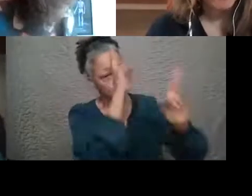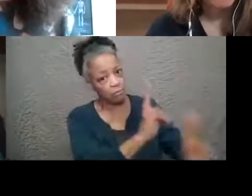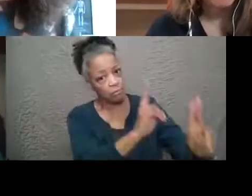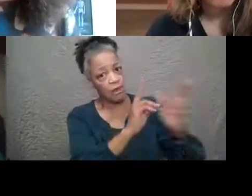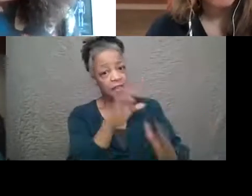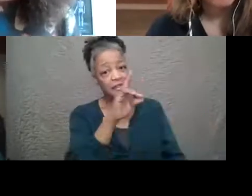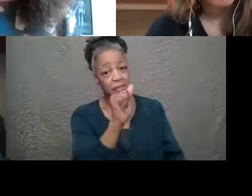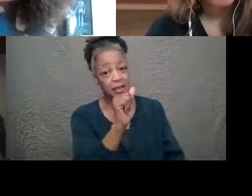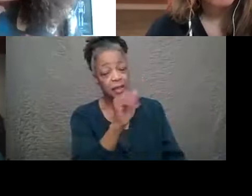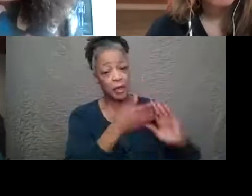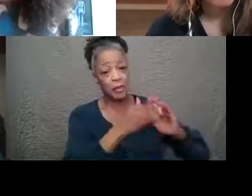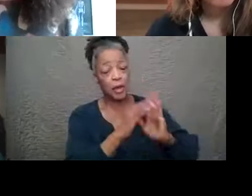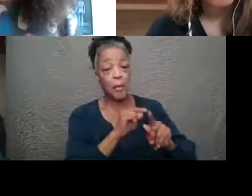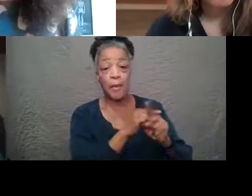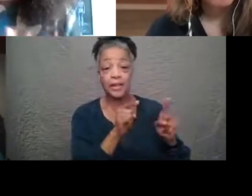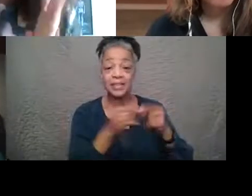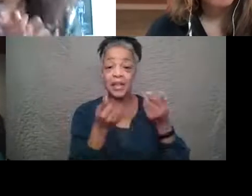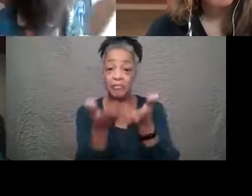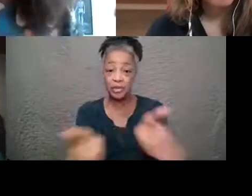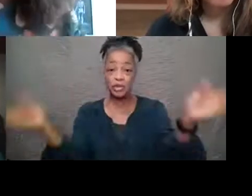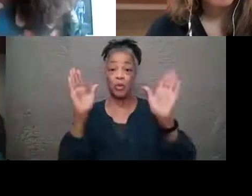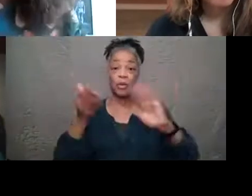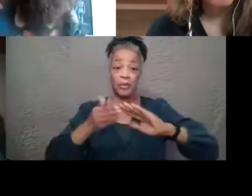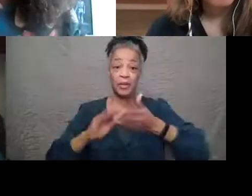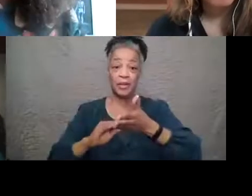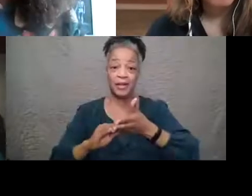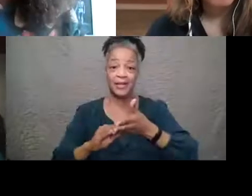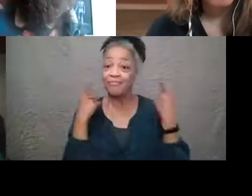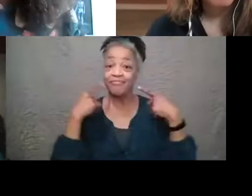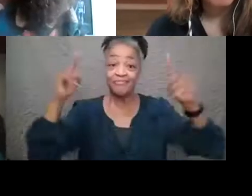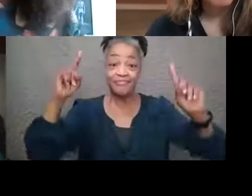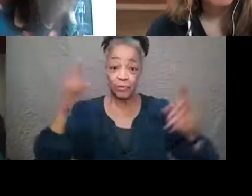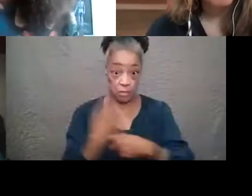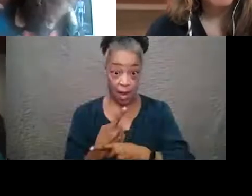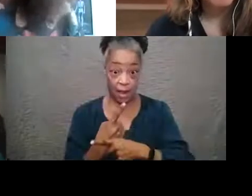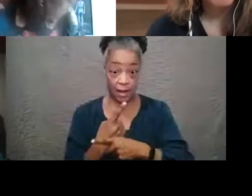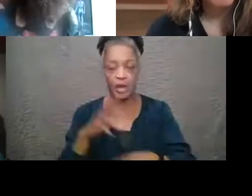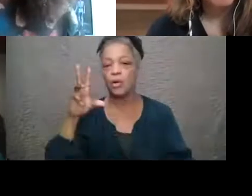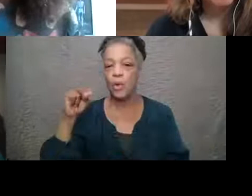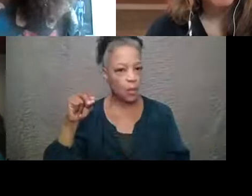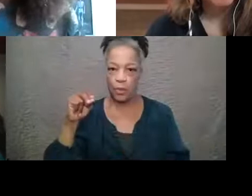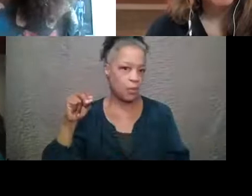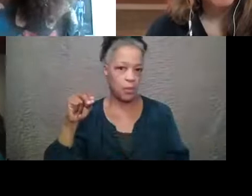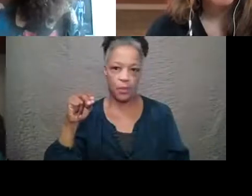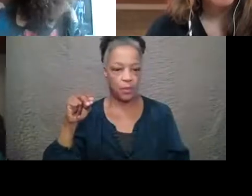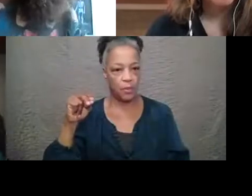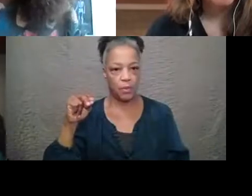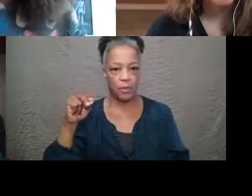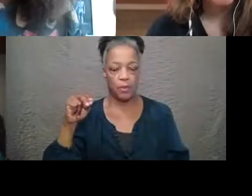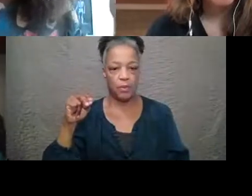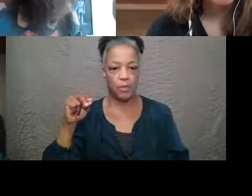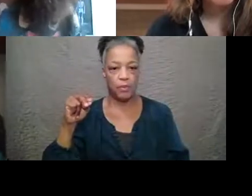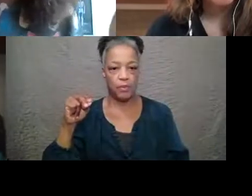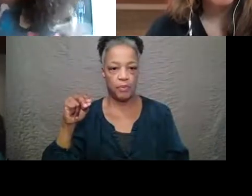of the mainstream community. And so mission accomplished, right? No, you know, there